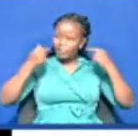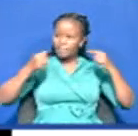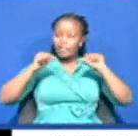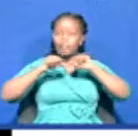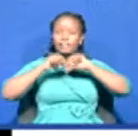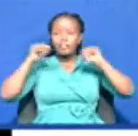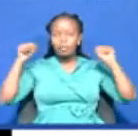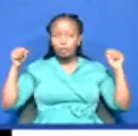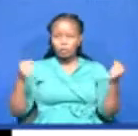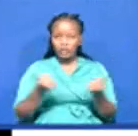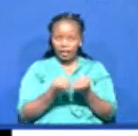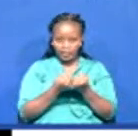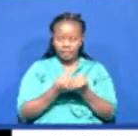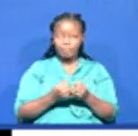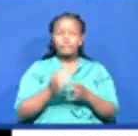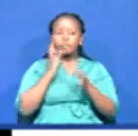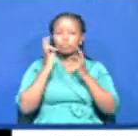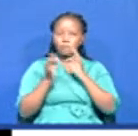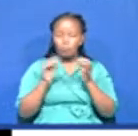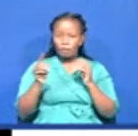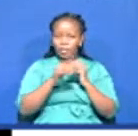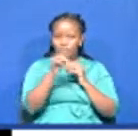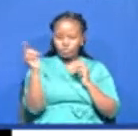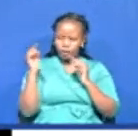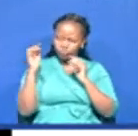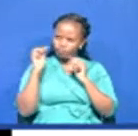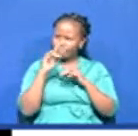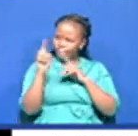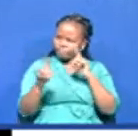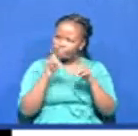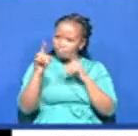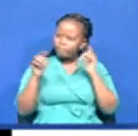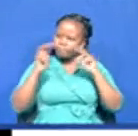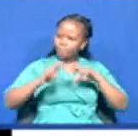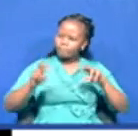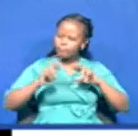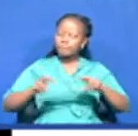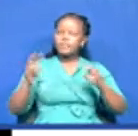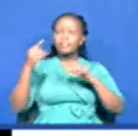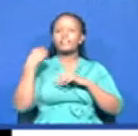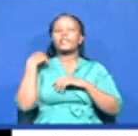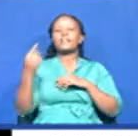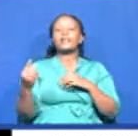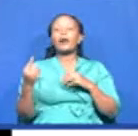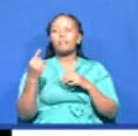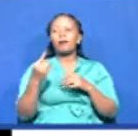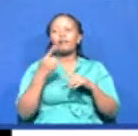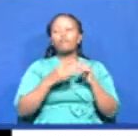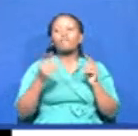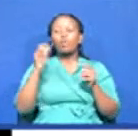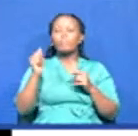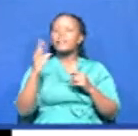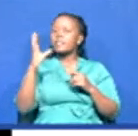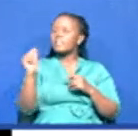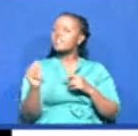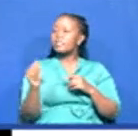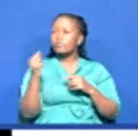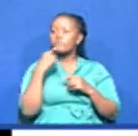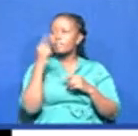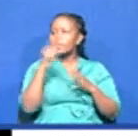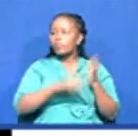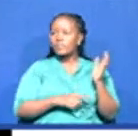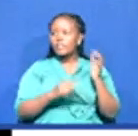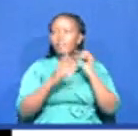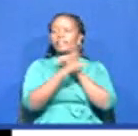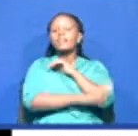if you interrogate statistics from the Anti-Counterfeit Authority, they'll tell you that the country is